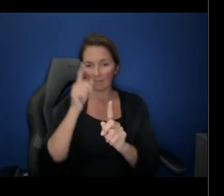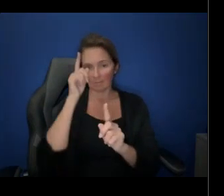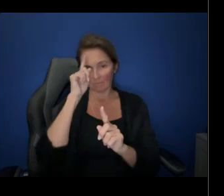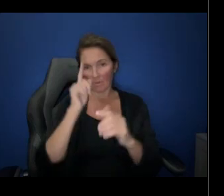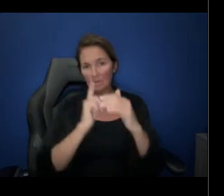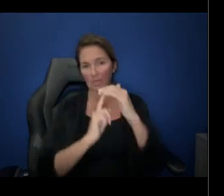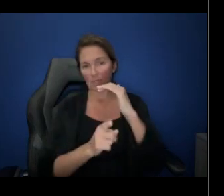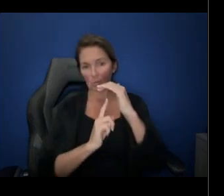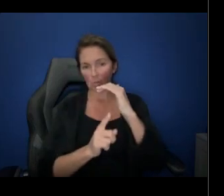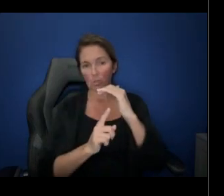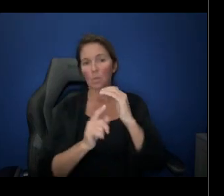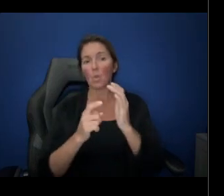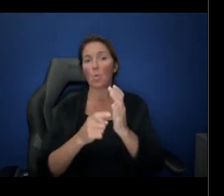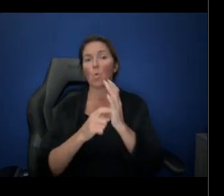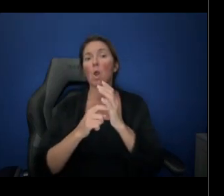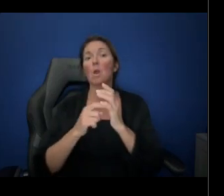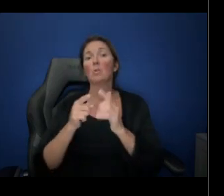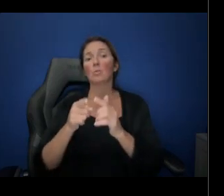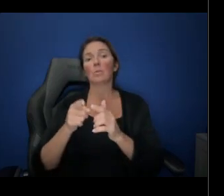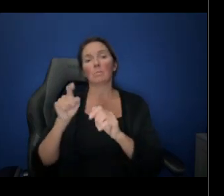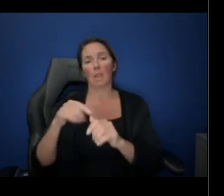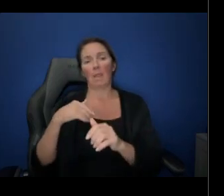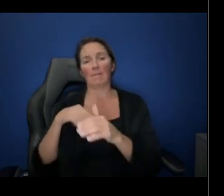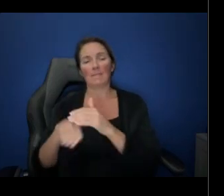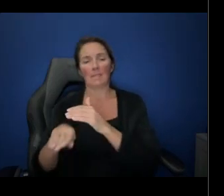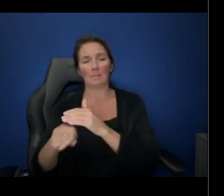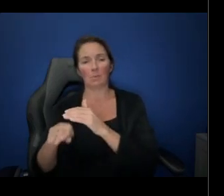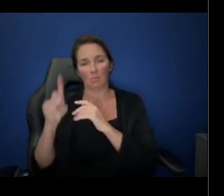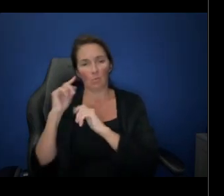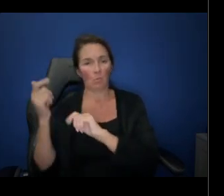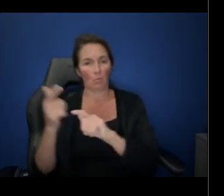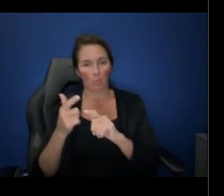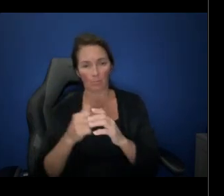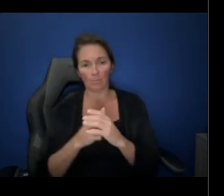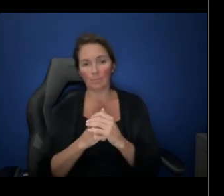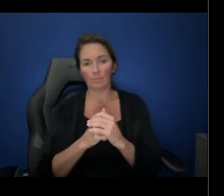for entrances required to be accessible.